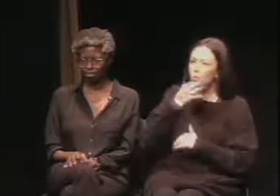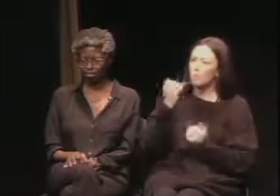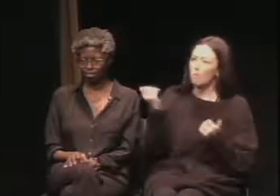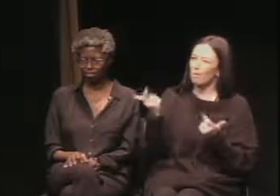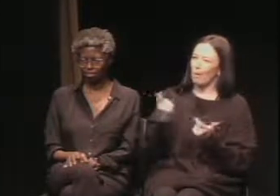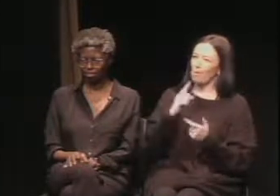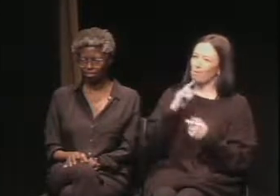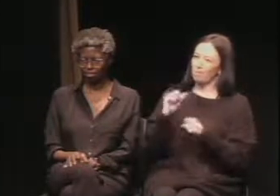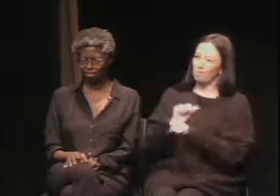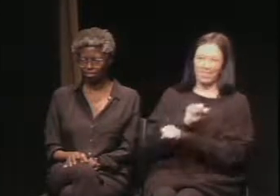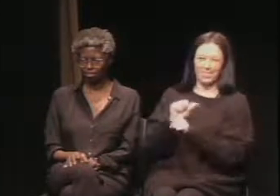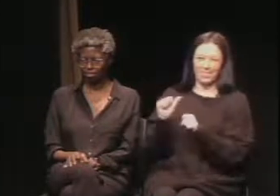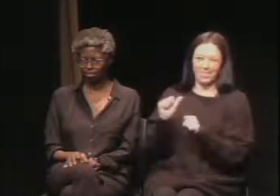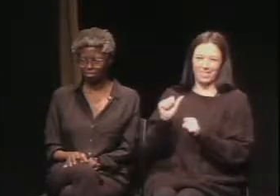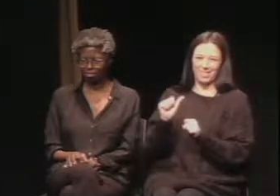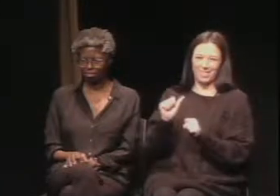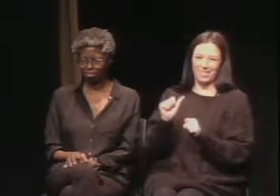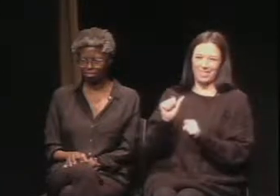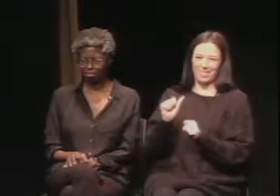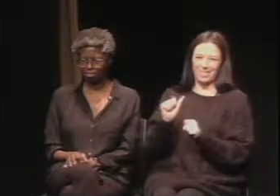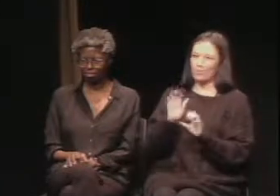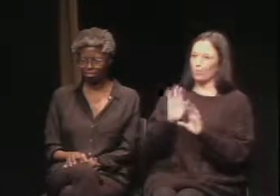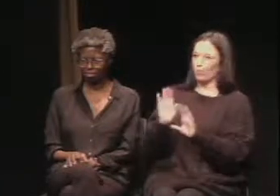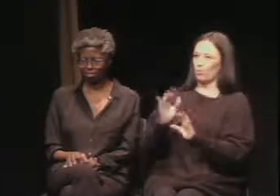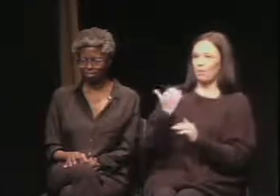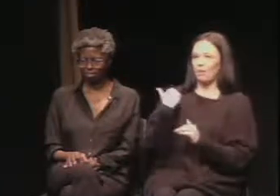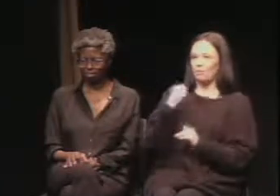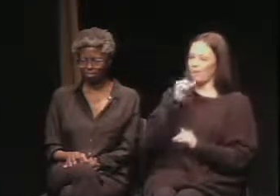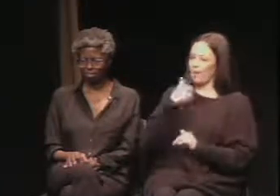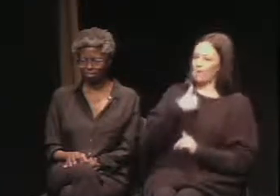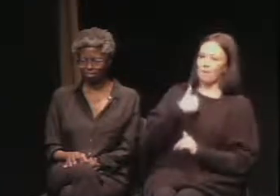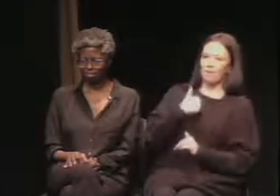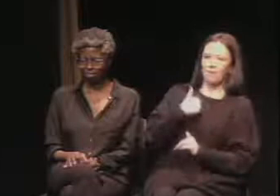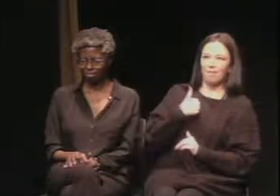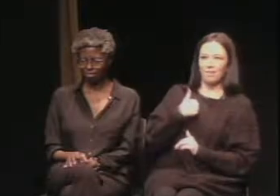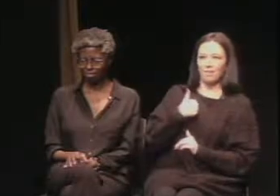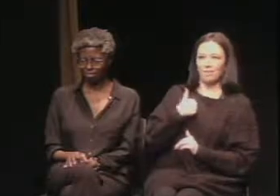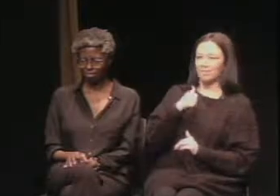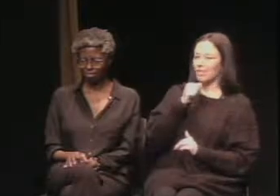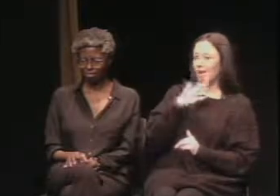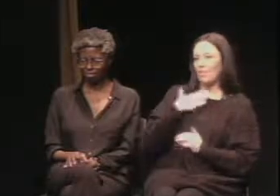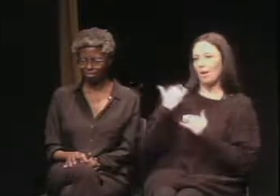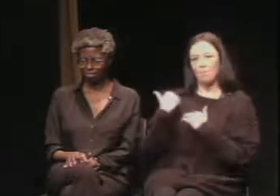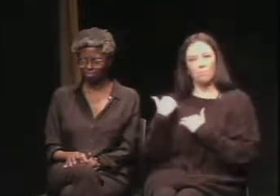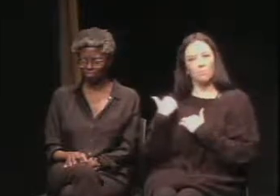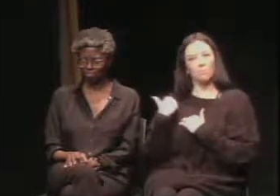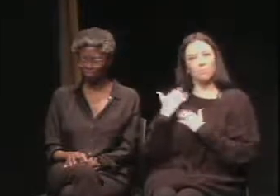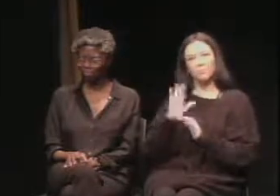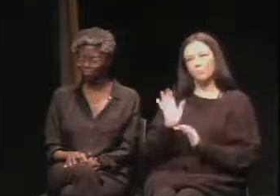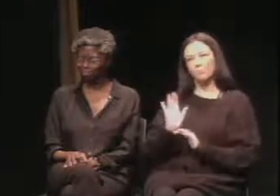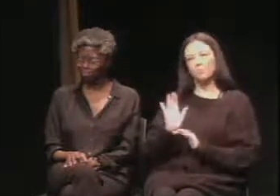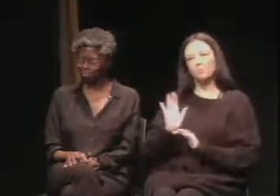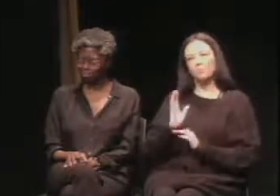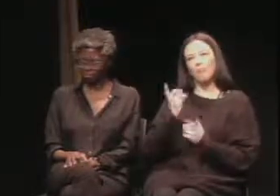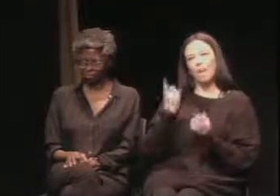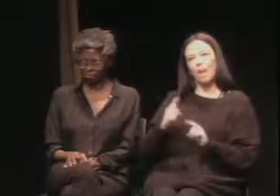When all of it is a product of us, of the onus being on us, when it really is not our burden to bear. Exactly. This happened because somebody who wanted to